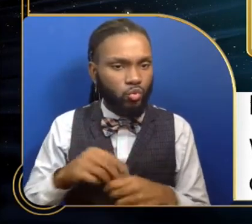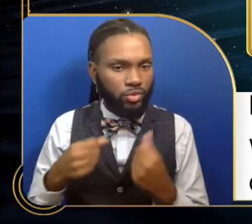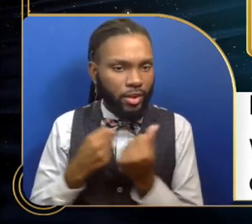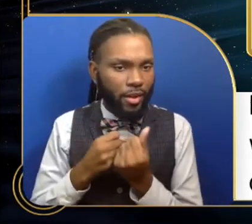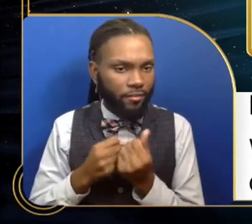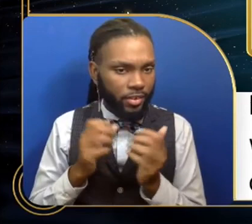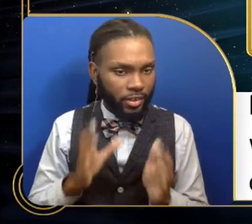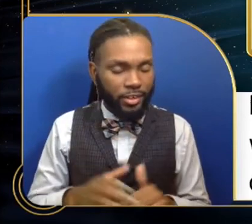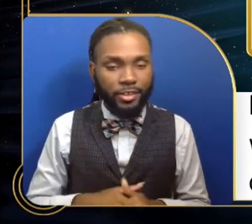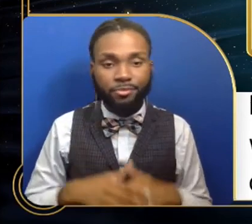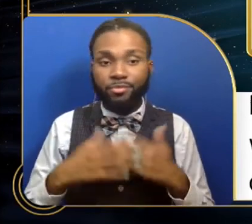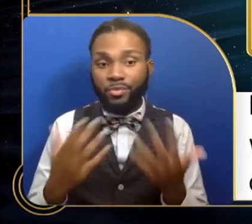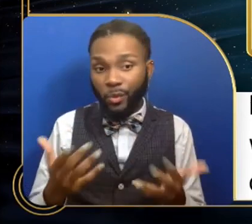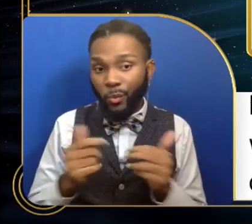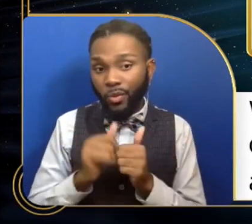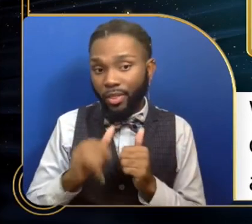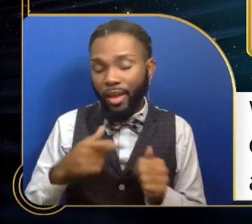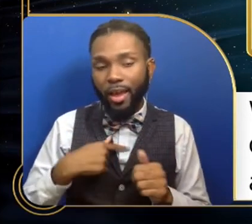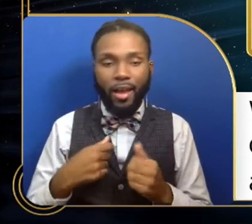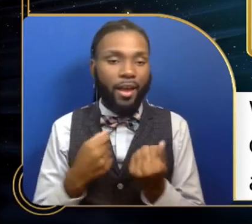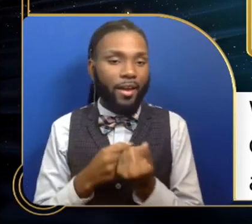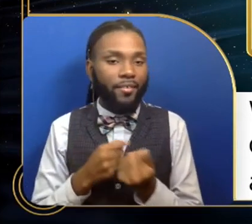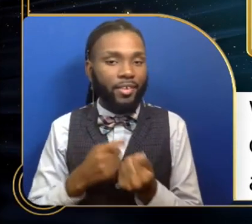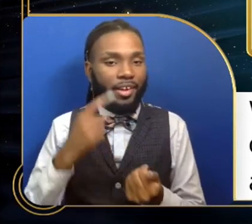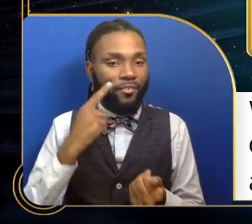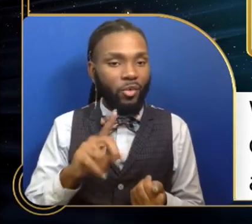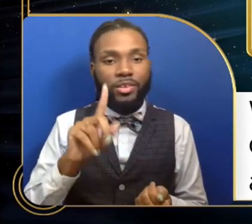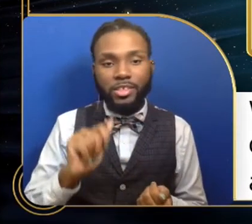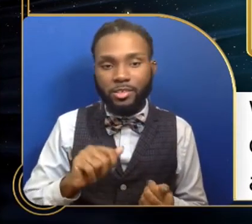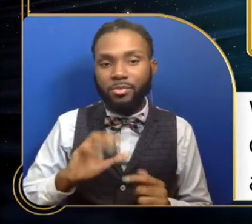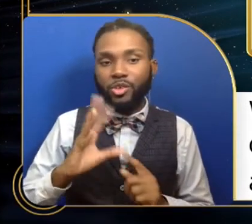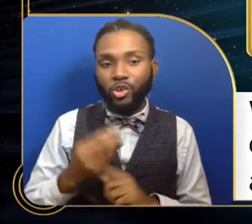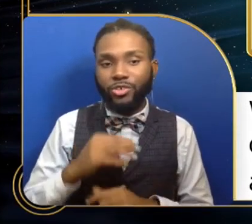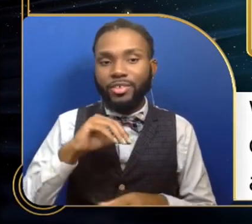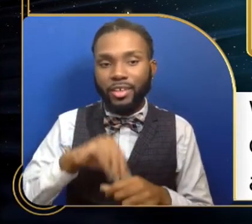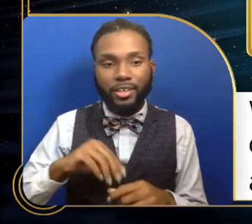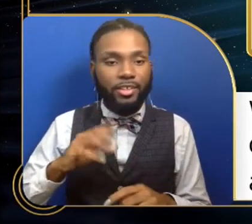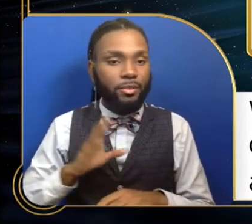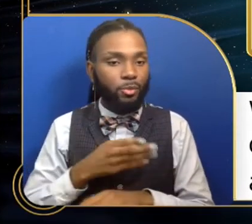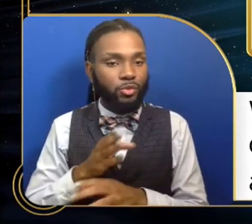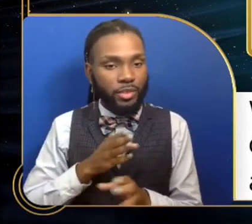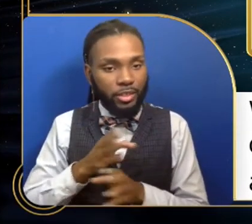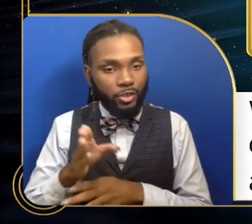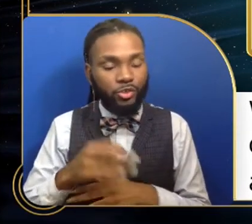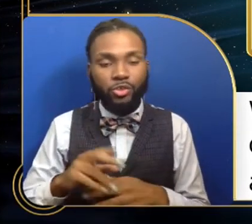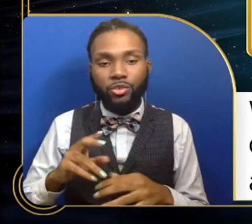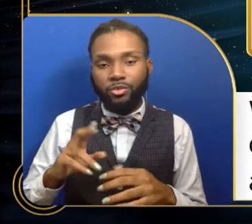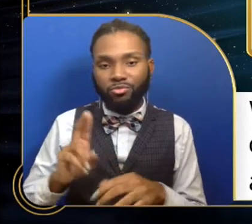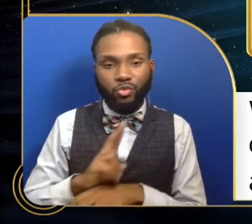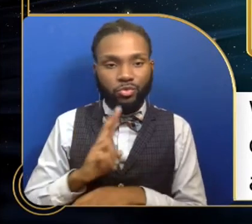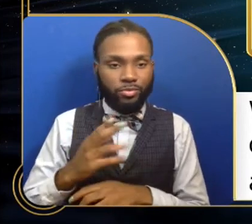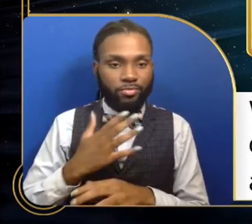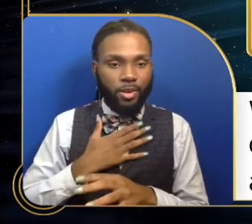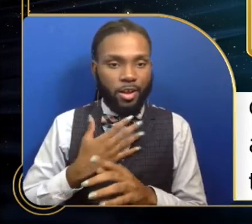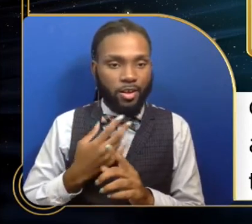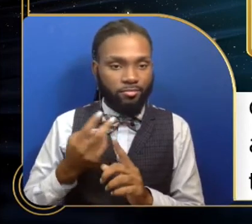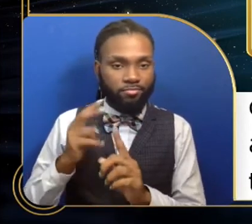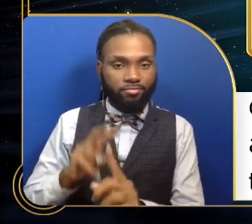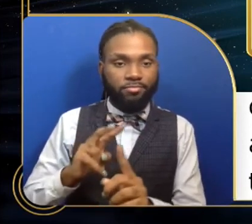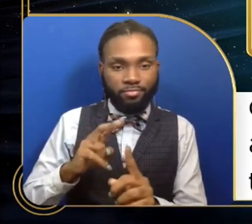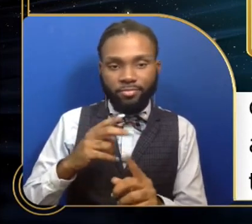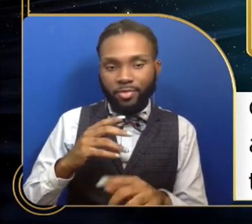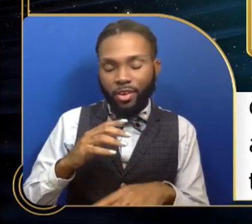I advocate for disability culture in the music industry through my position on the board at the